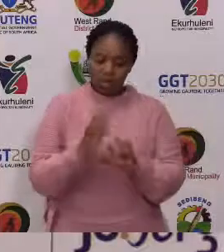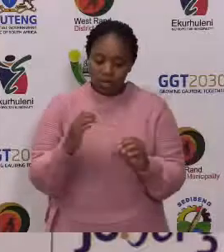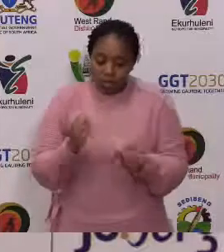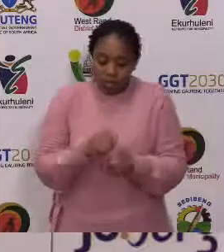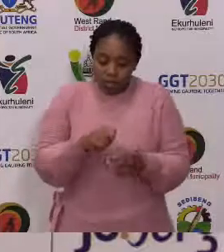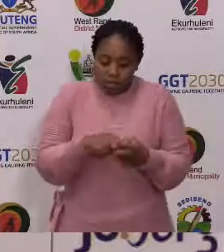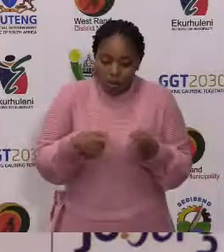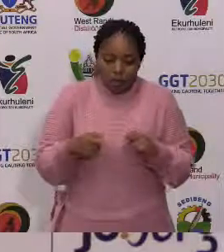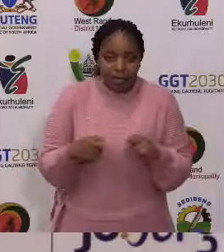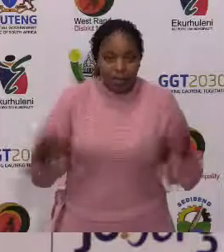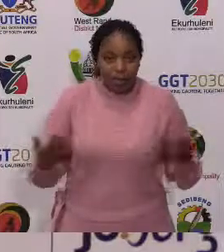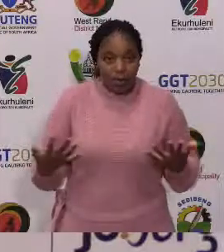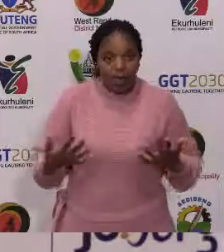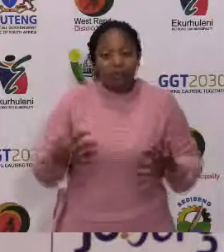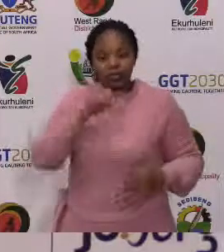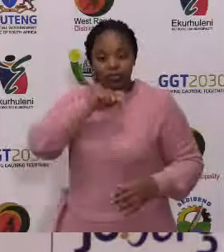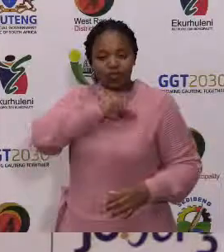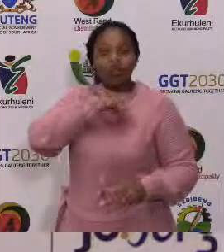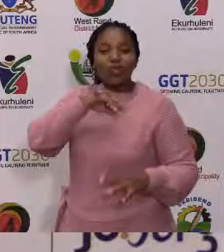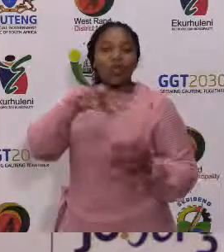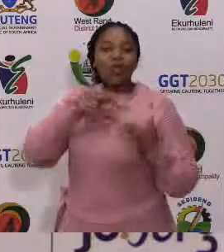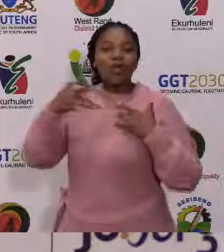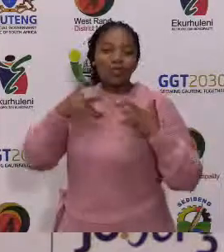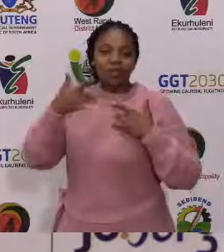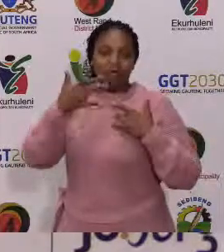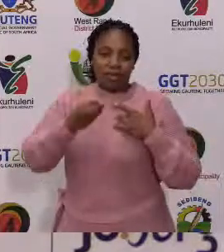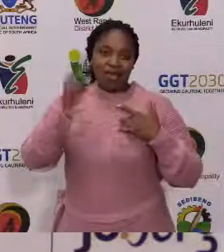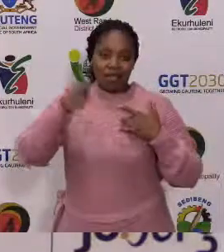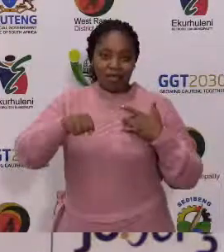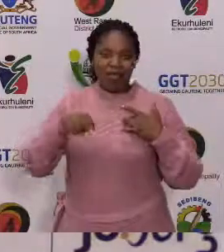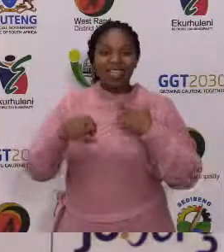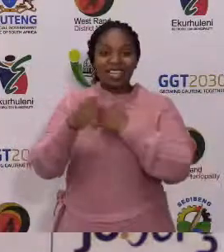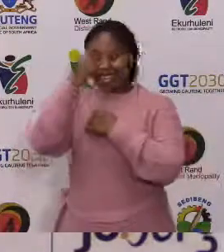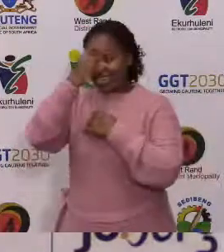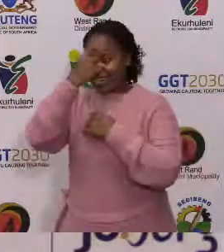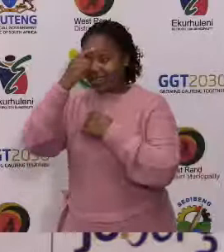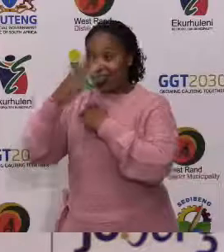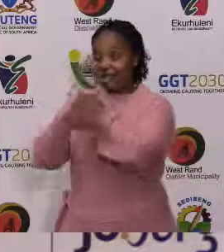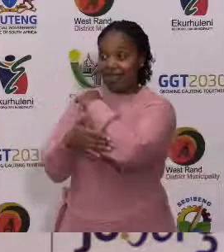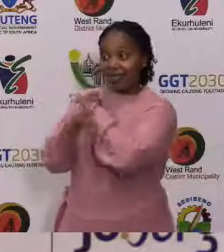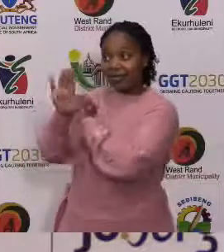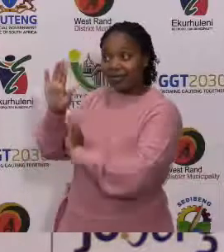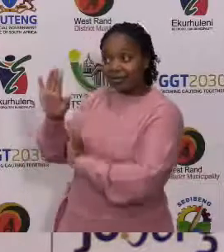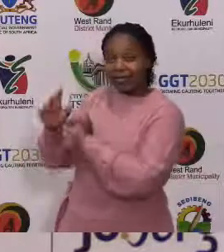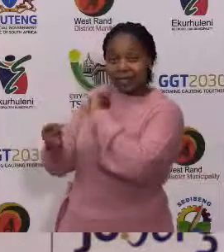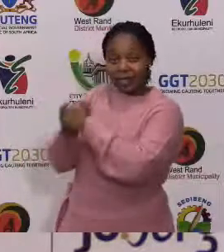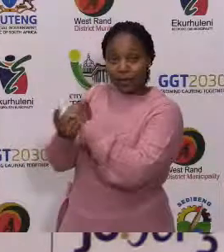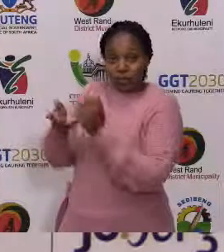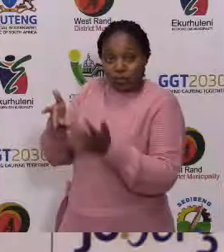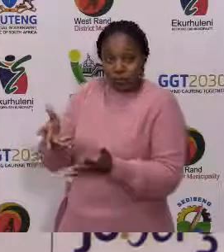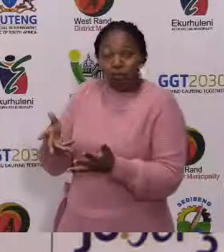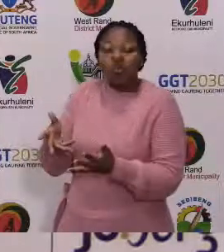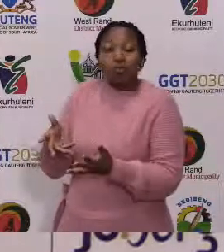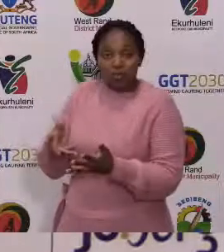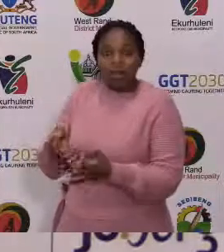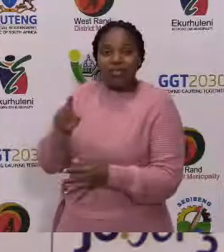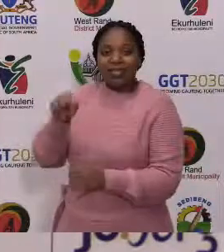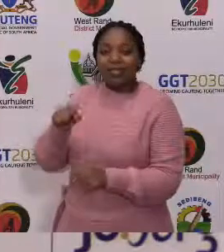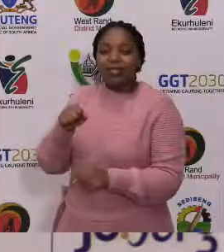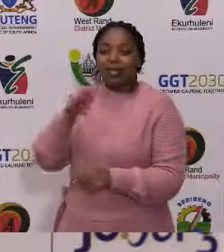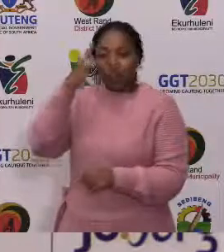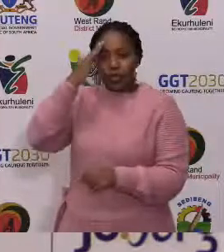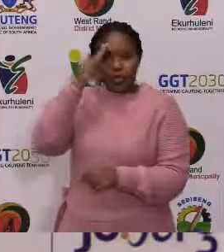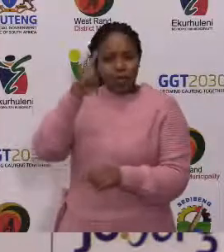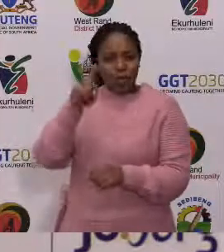is. We are deeply concerned that India is going through what it is going through. You know